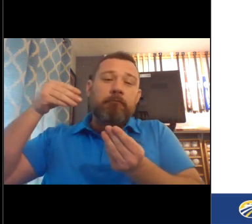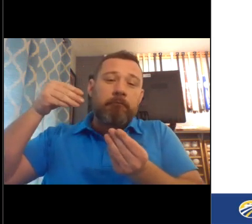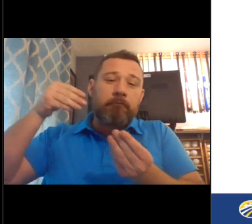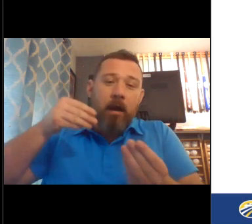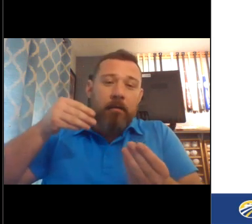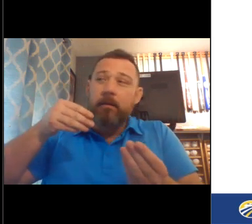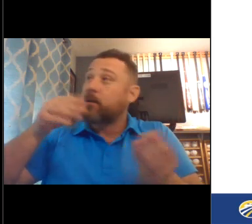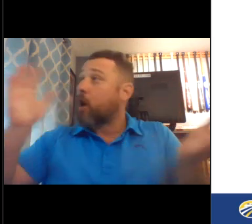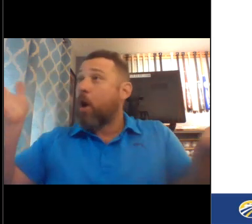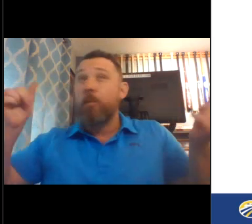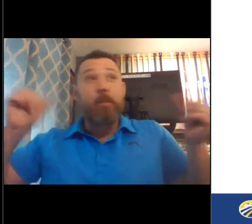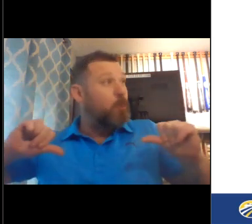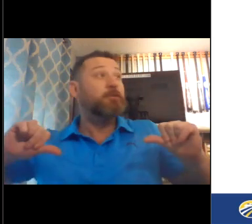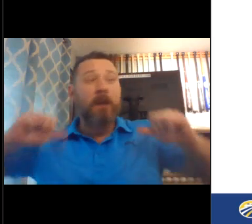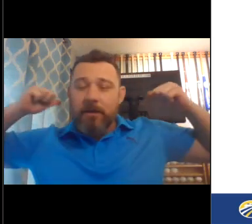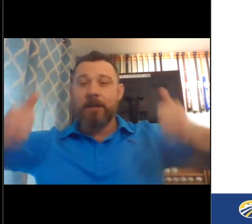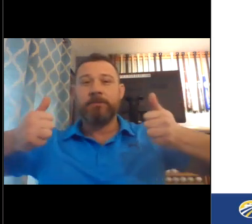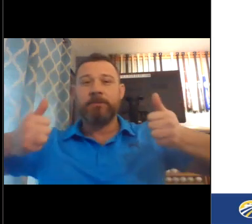nobody booed.